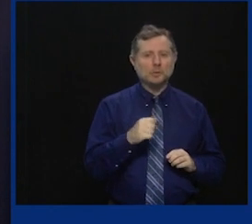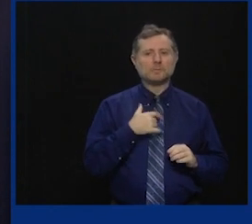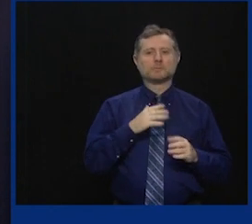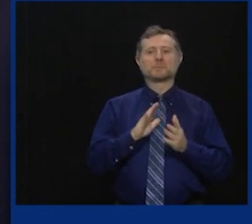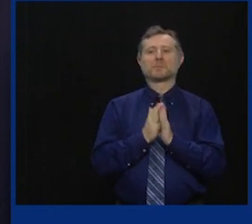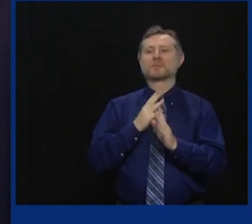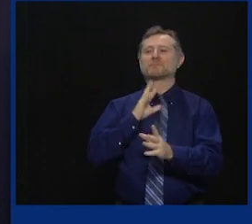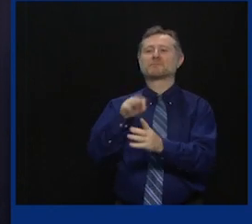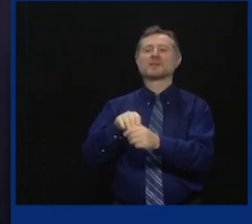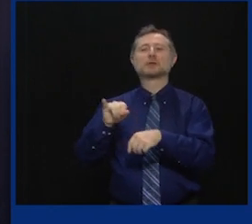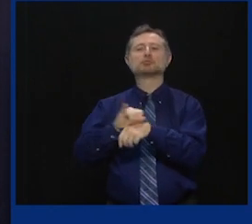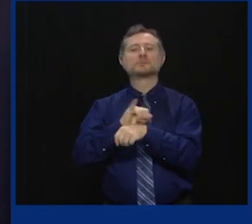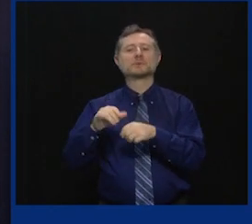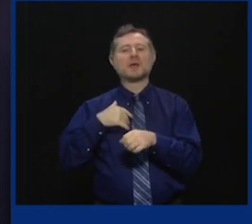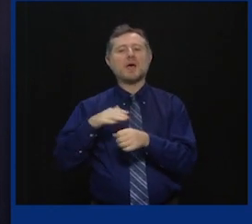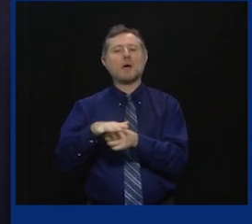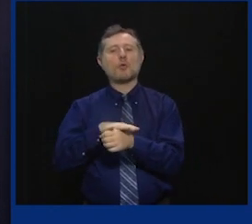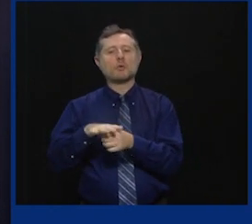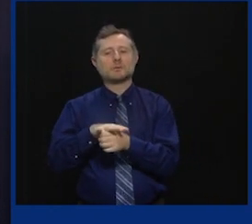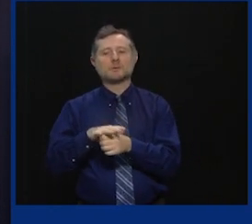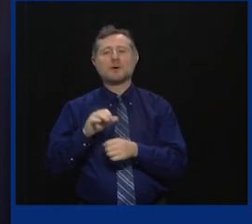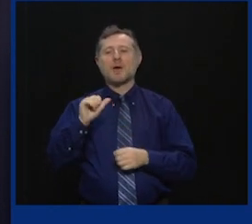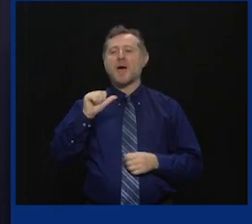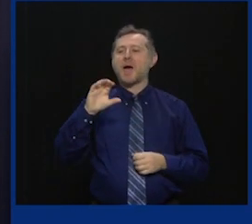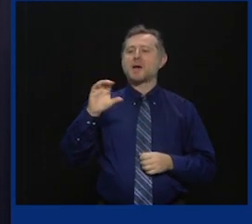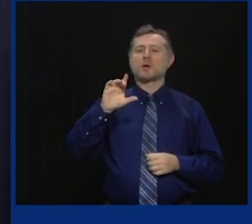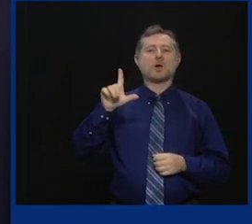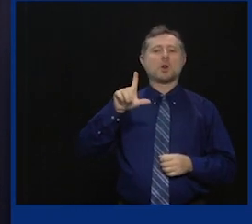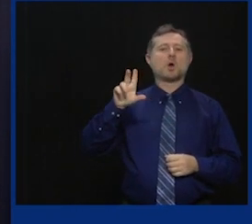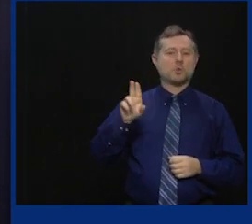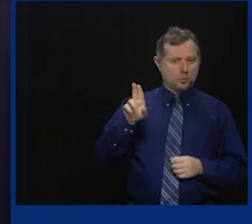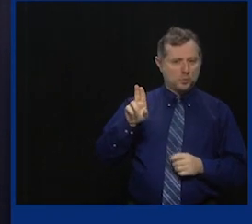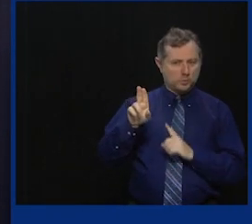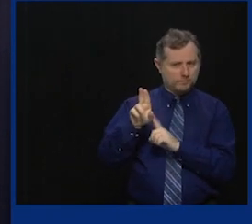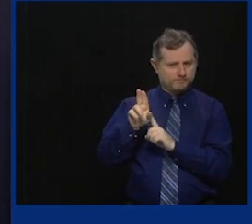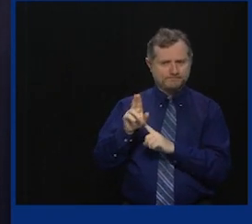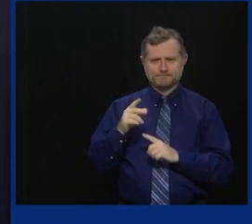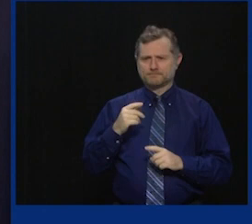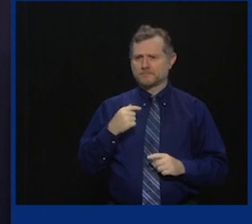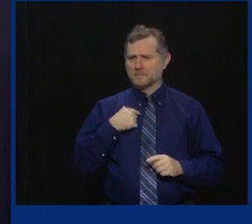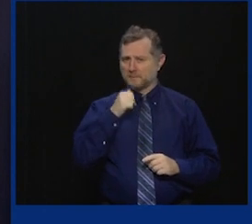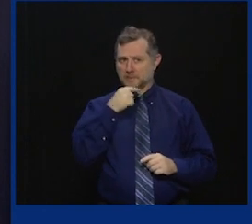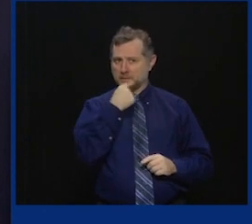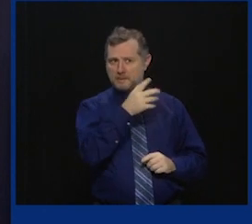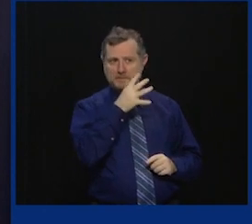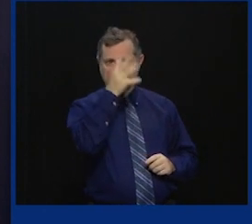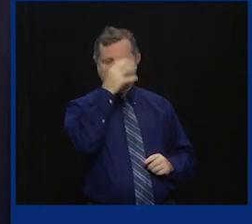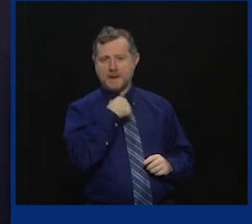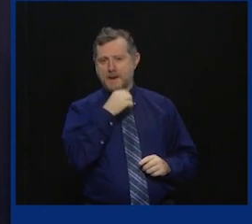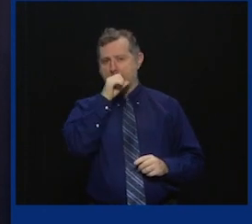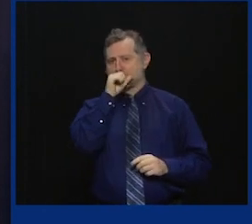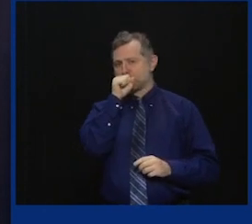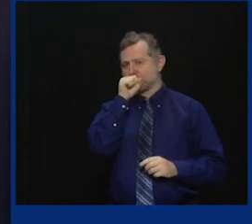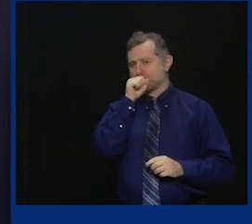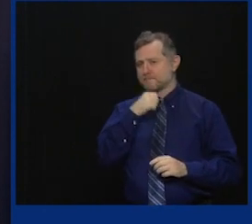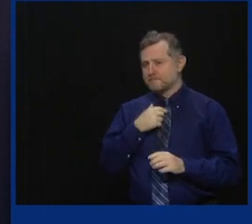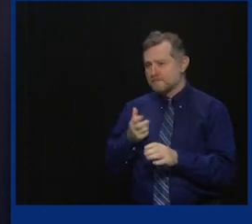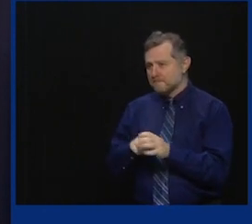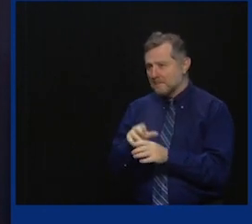this, I skipped school a few times, took the bus, an hour bus ride down to the city of Buffalo, and went into a very foreboding